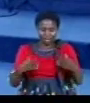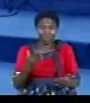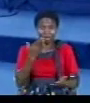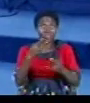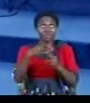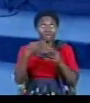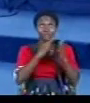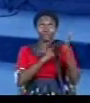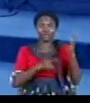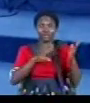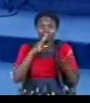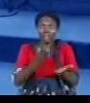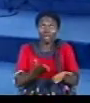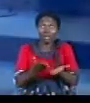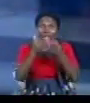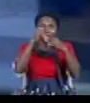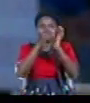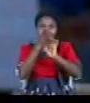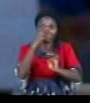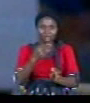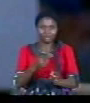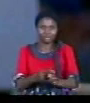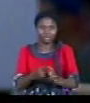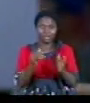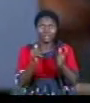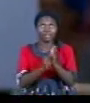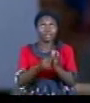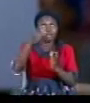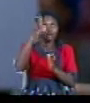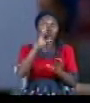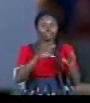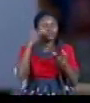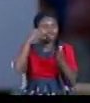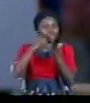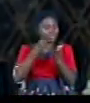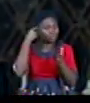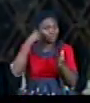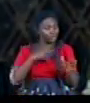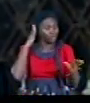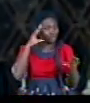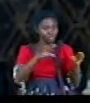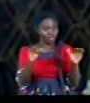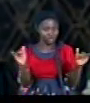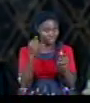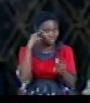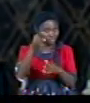God who has done for me will do it for you in the mighty name of Jesus. It is done.